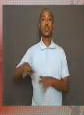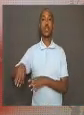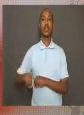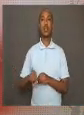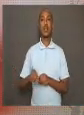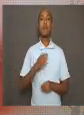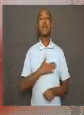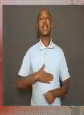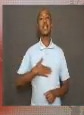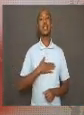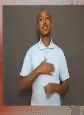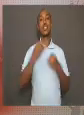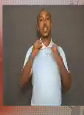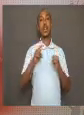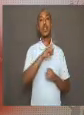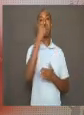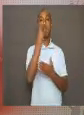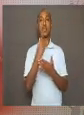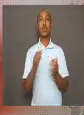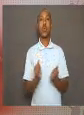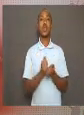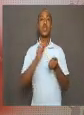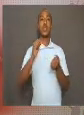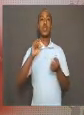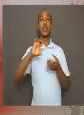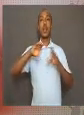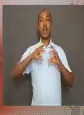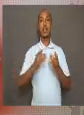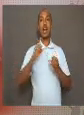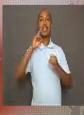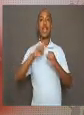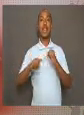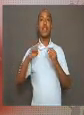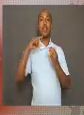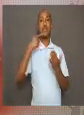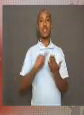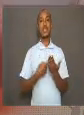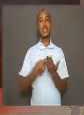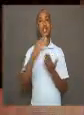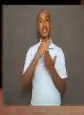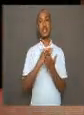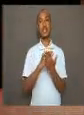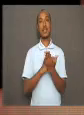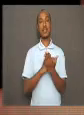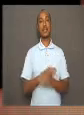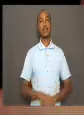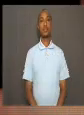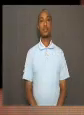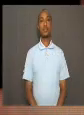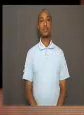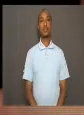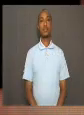Students, please share your list with the class at the end of this lesson.